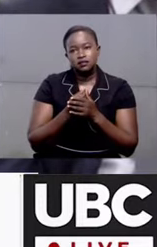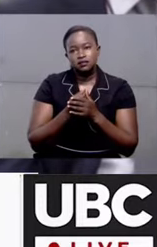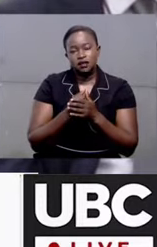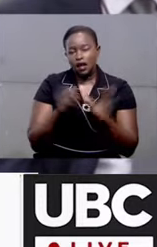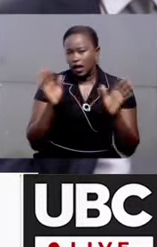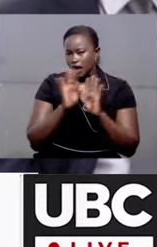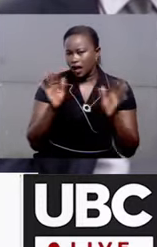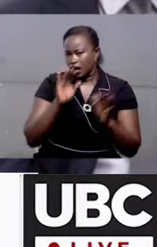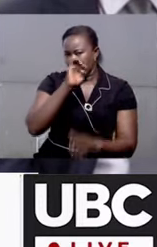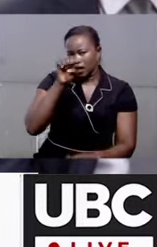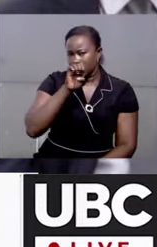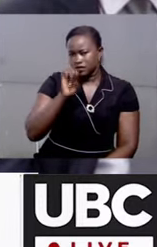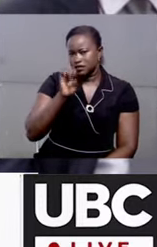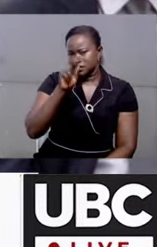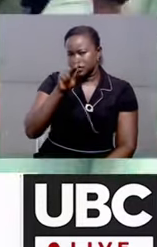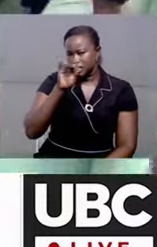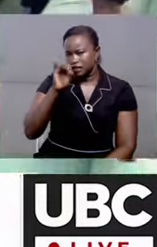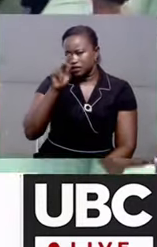Matter.